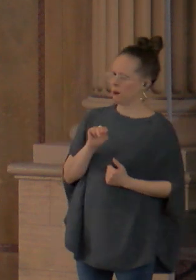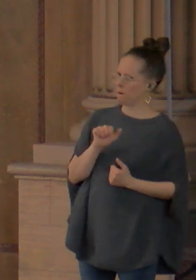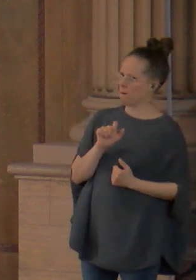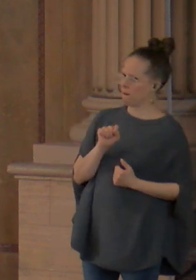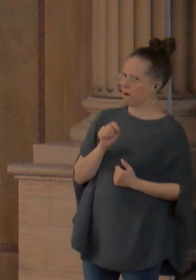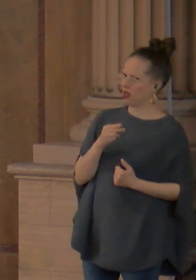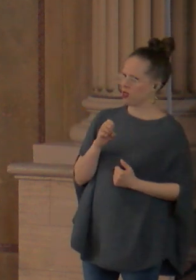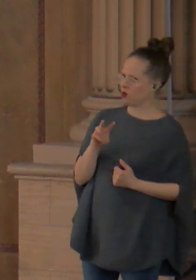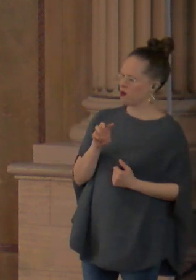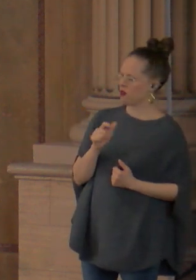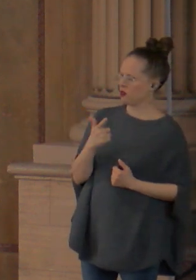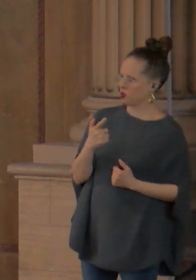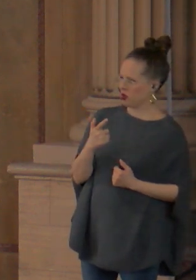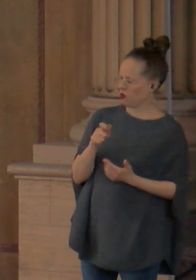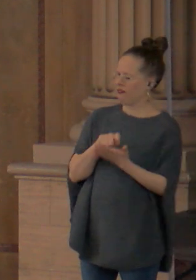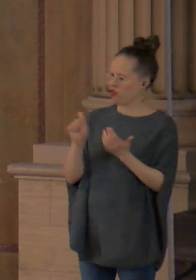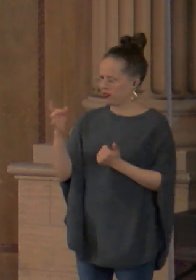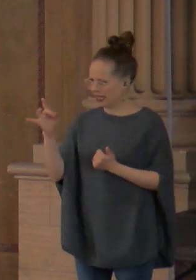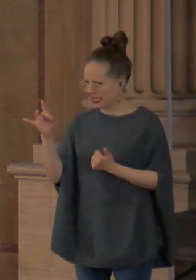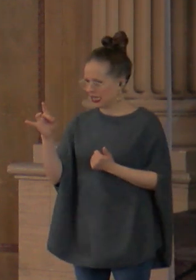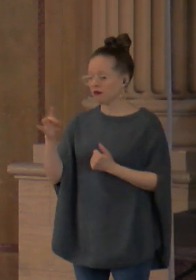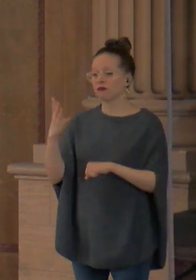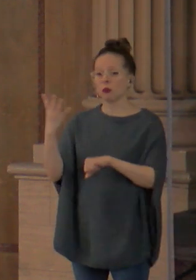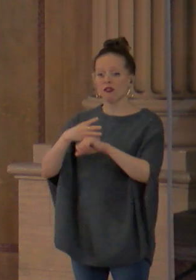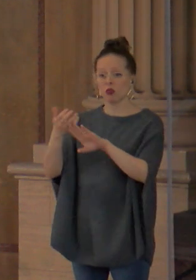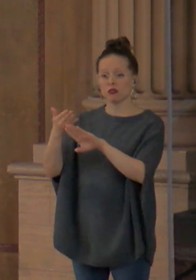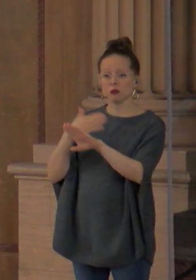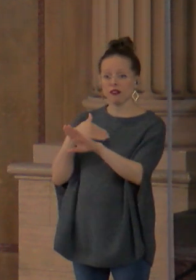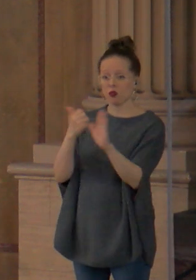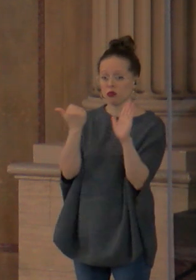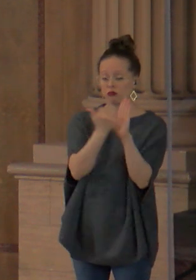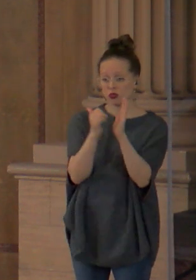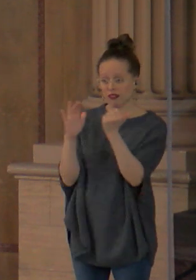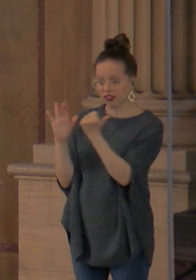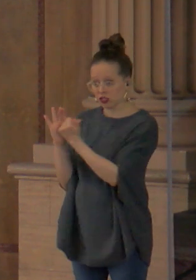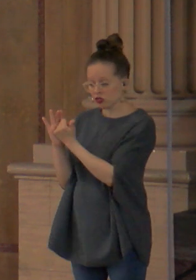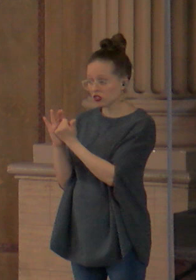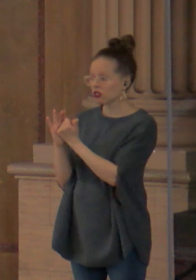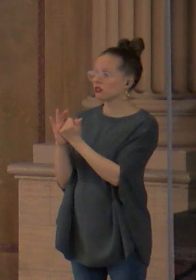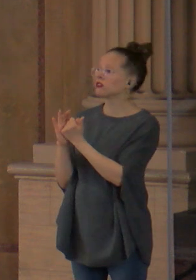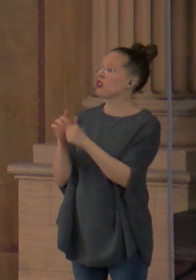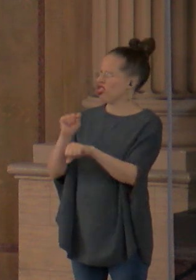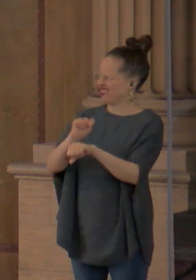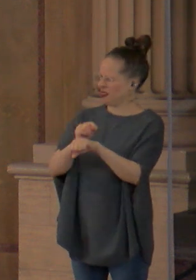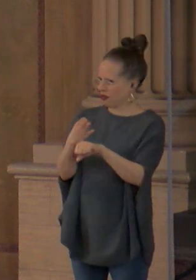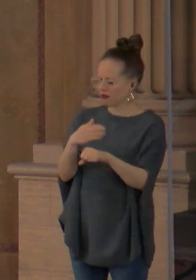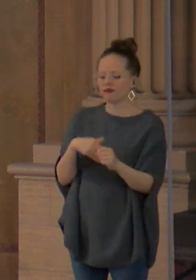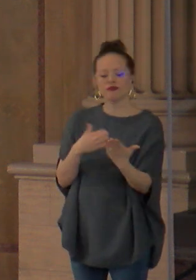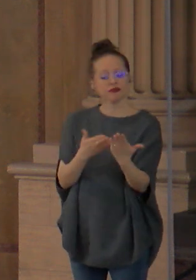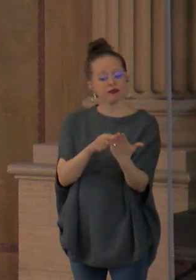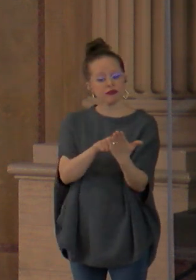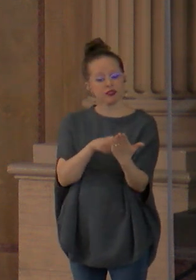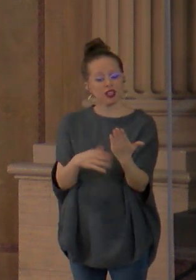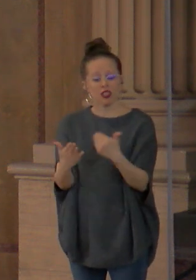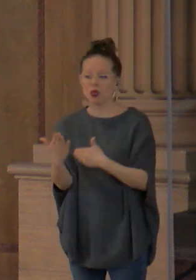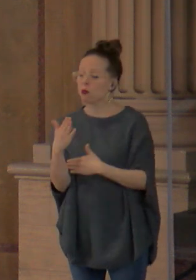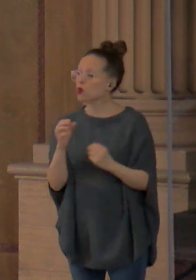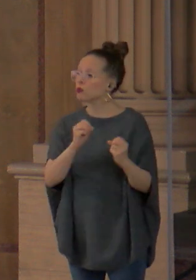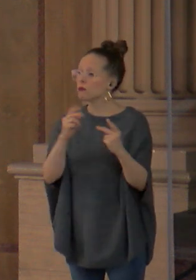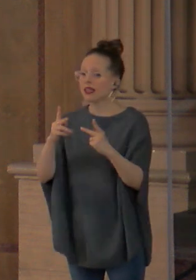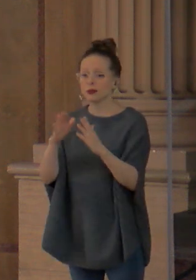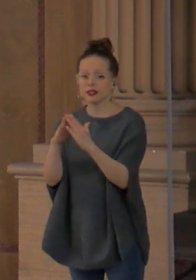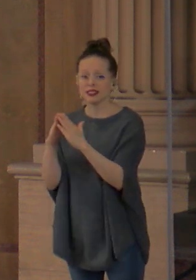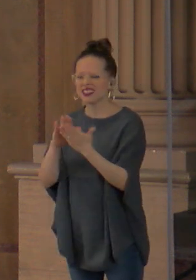is four days before the crucifixion, in Jerusalem, on the Temple Mount. It says, the morning as he was returning to the city, he became